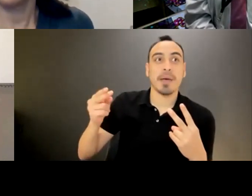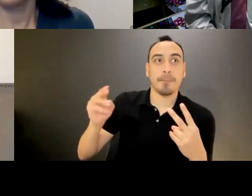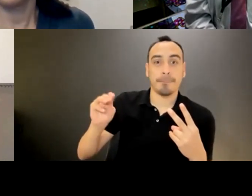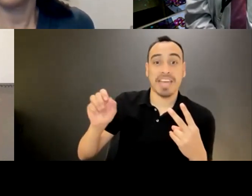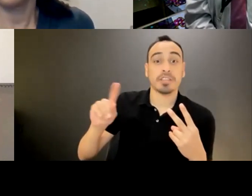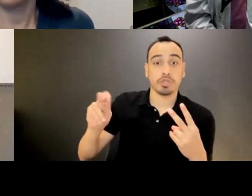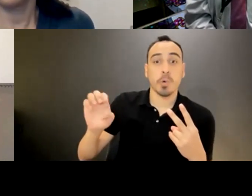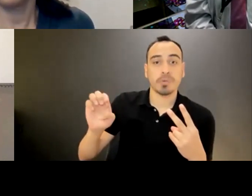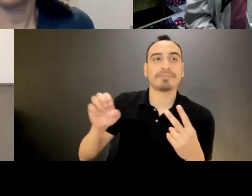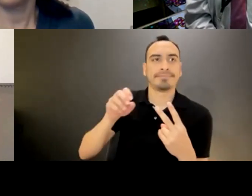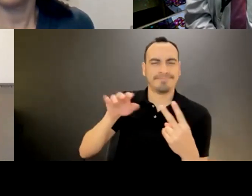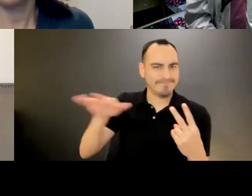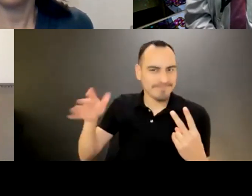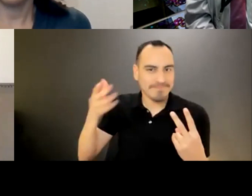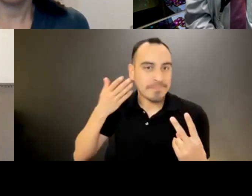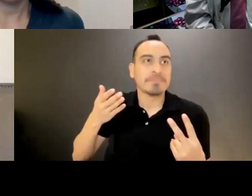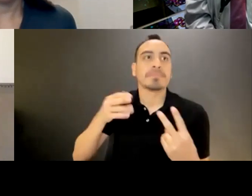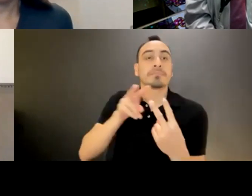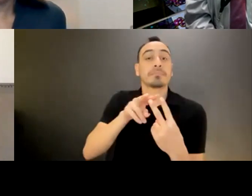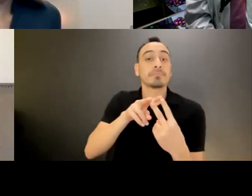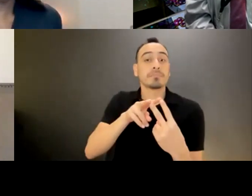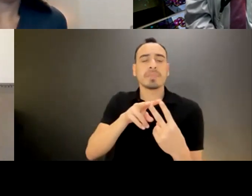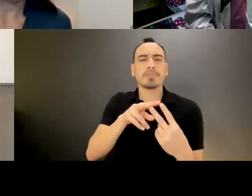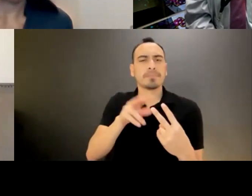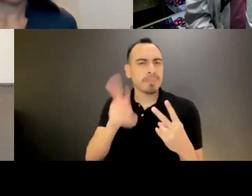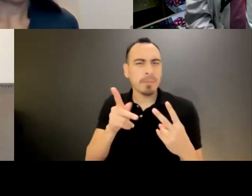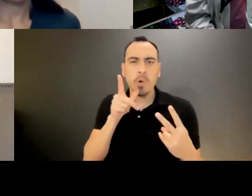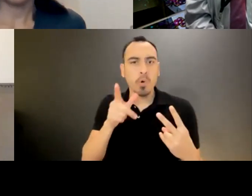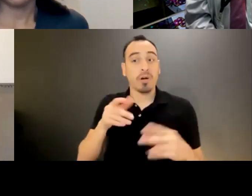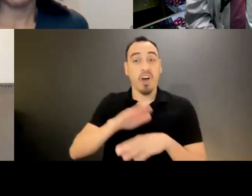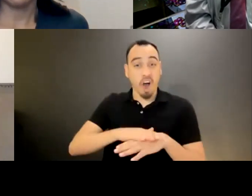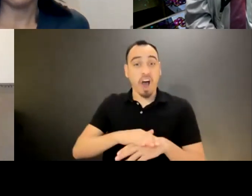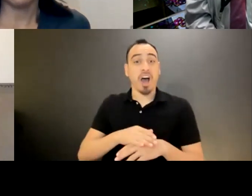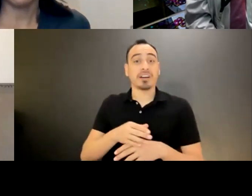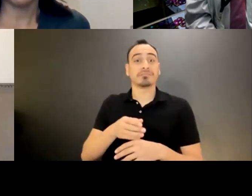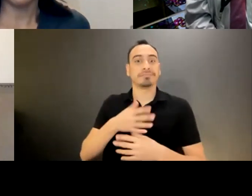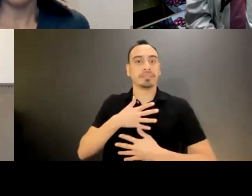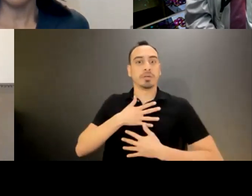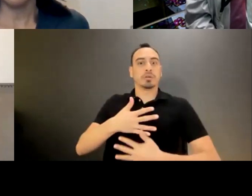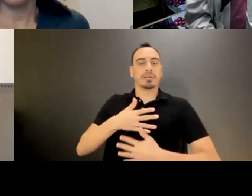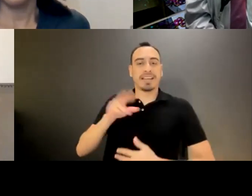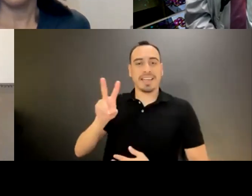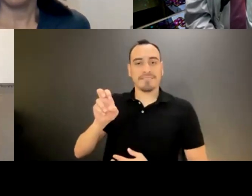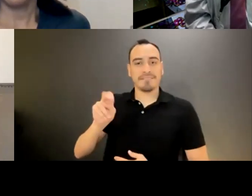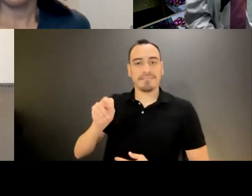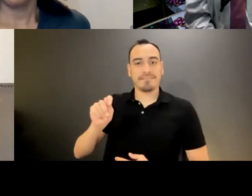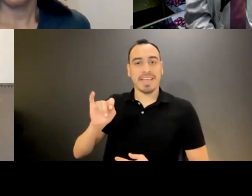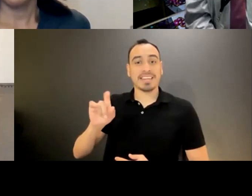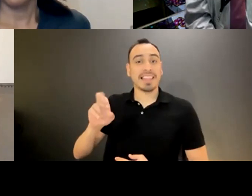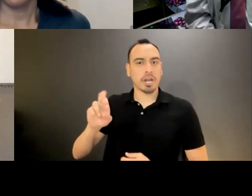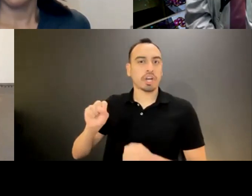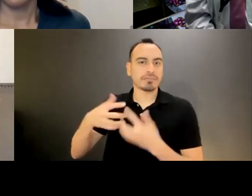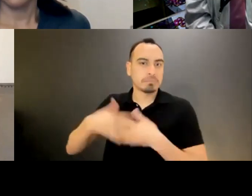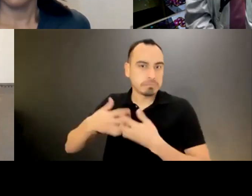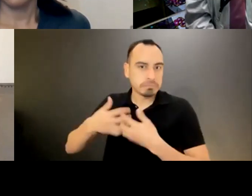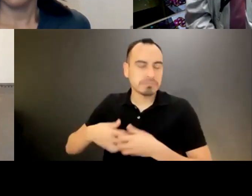particularly in people who are on ventilators, has been demonstrated to decrease mortality. And then for less